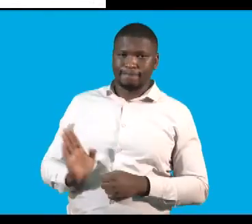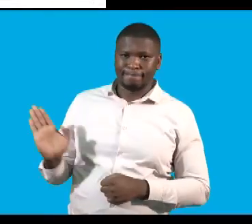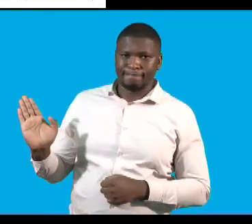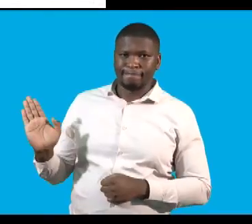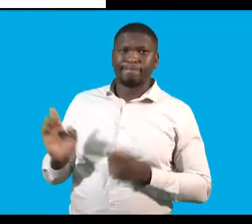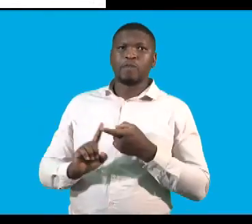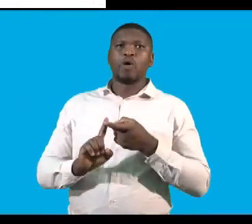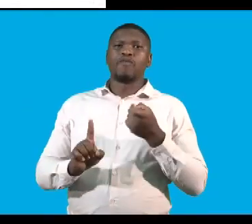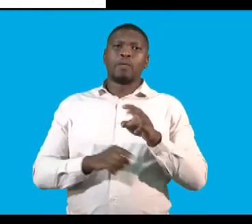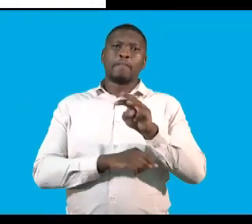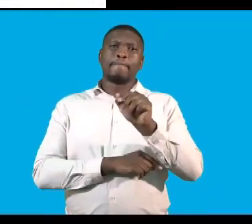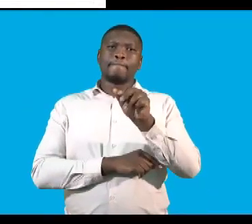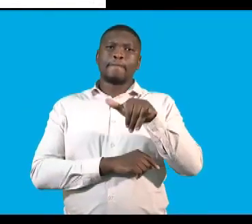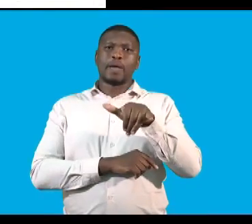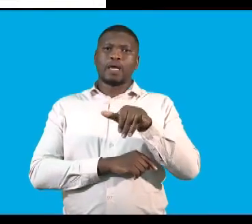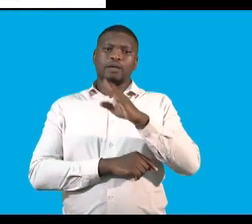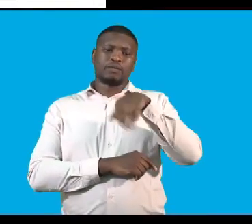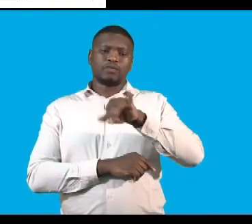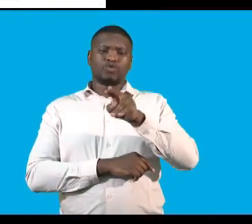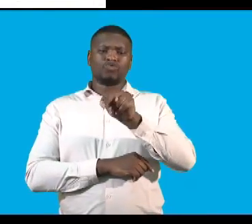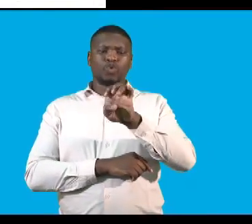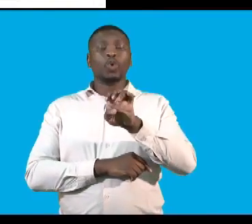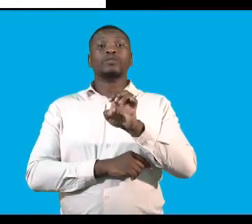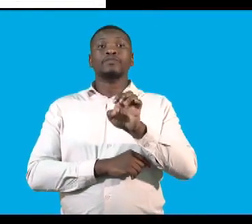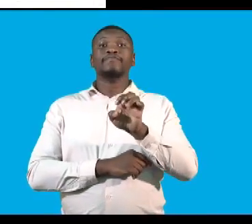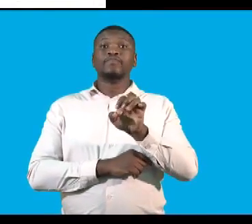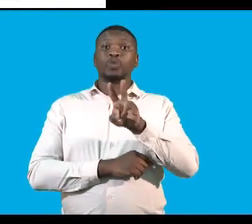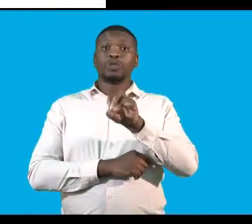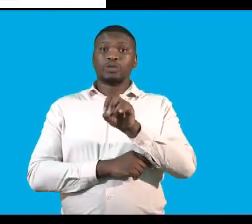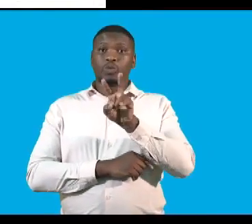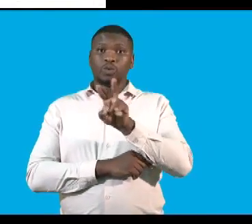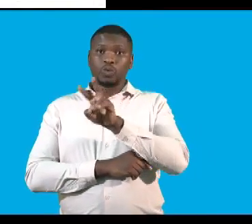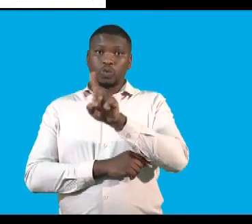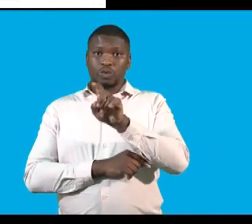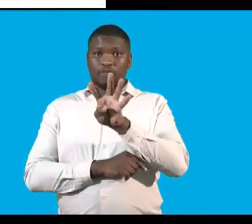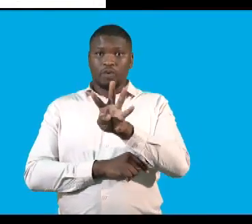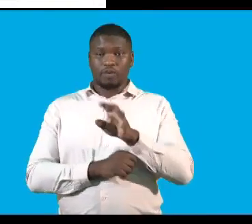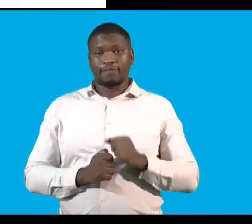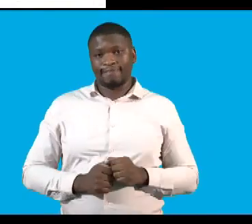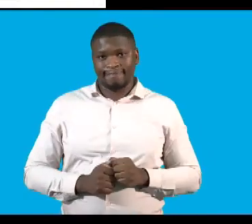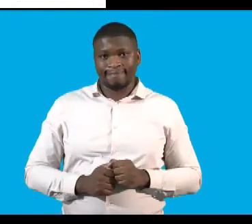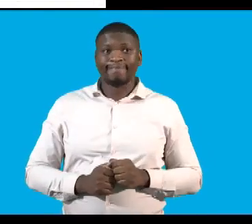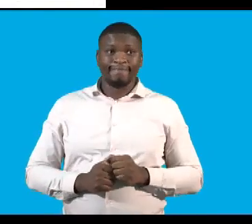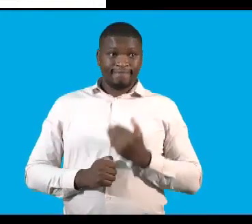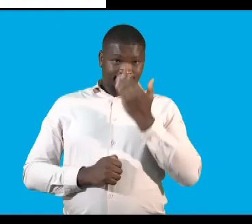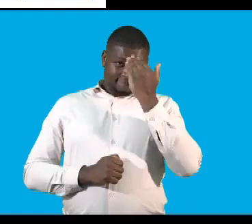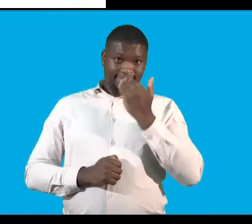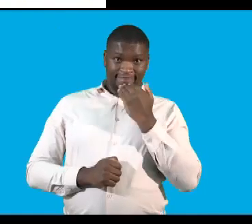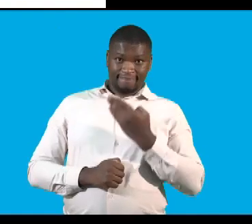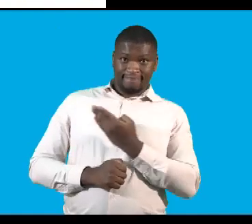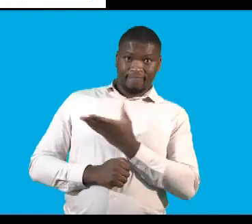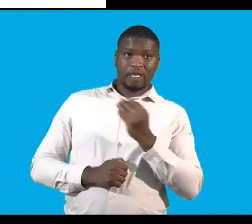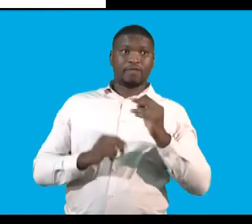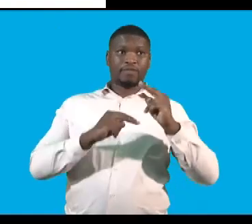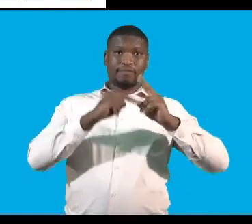today is from the May-June 2022 question paper, and of course it's question 4. We have a frame with a building and it